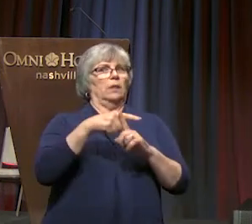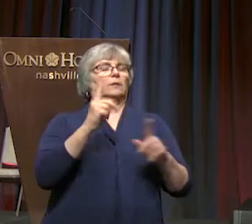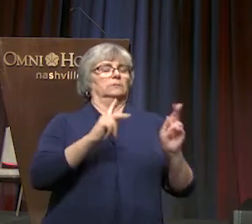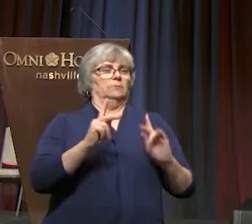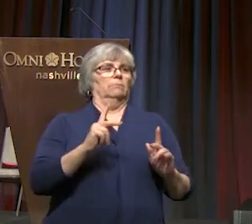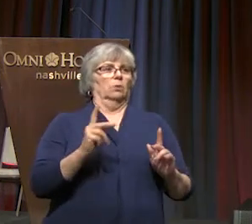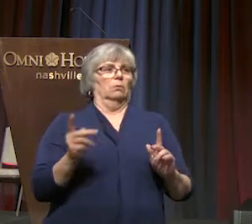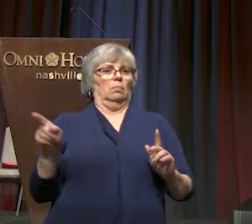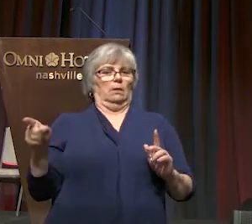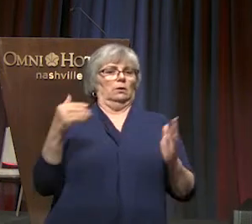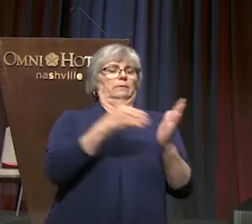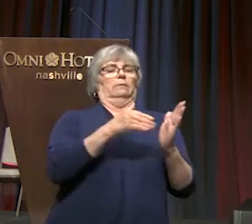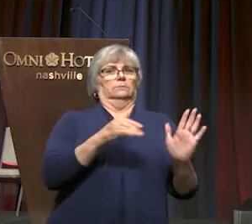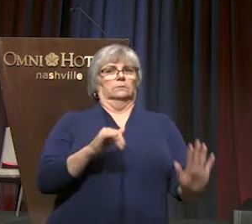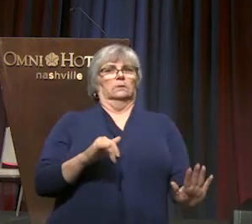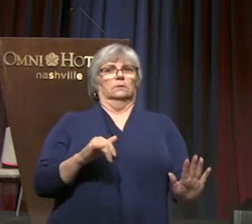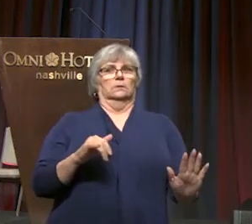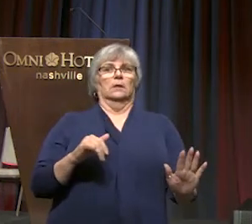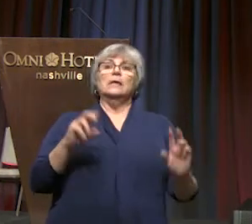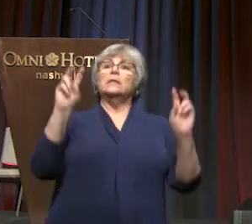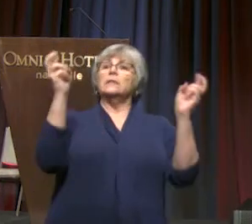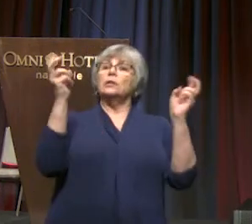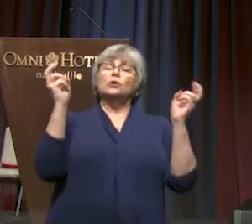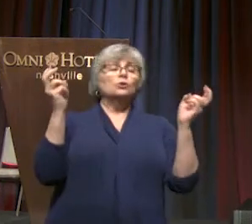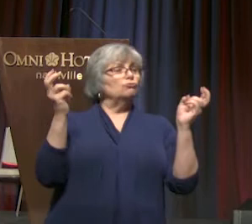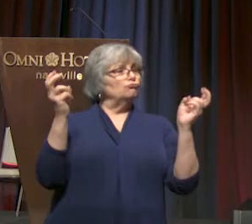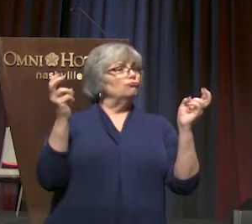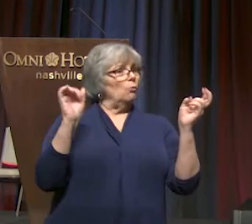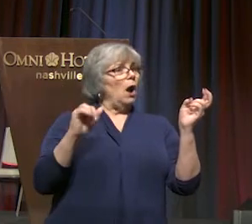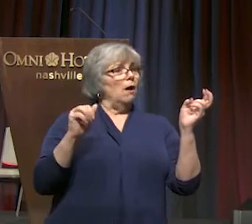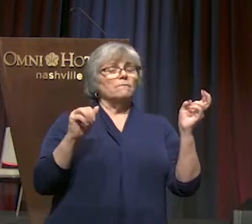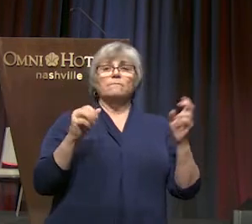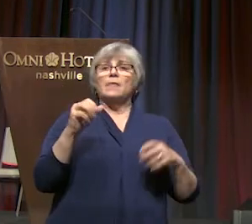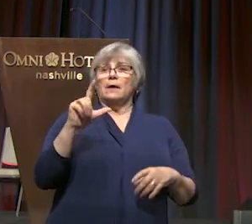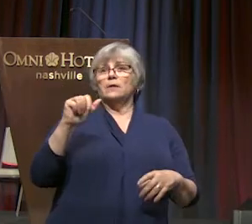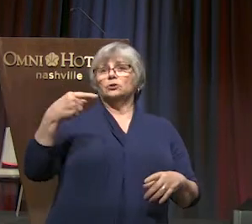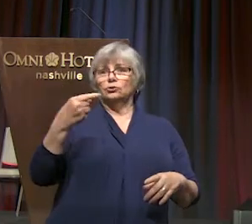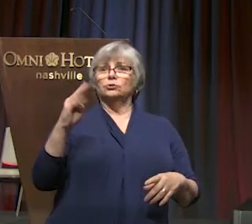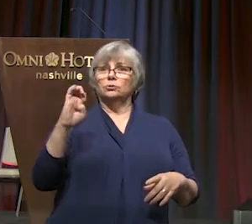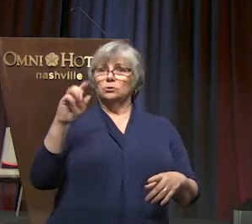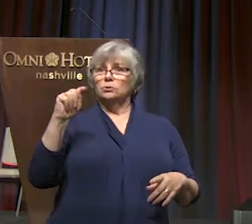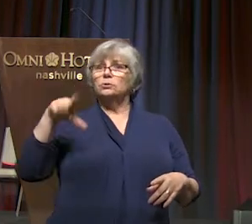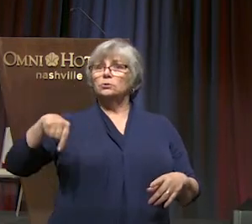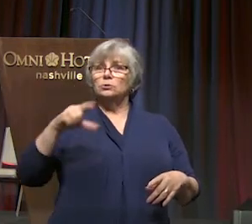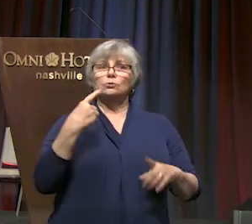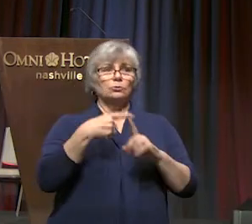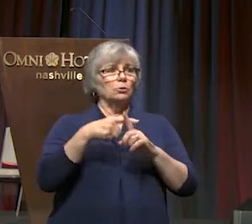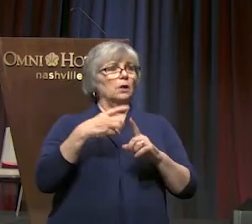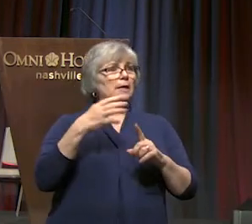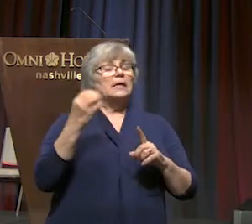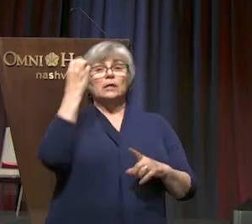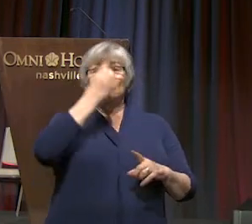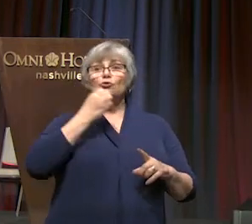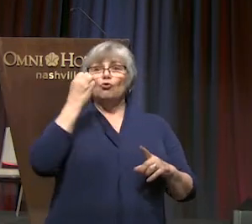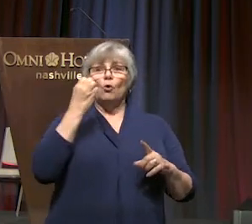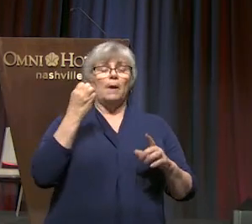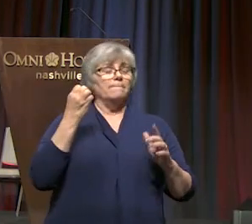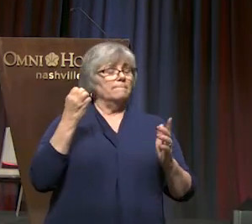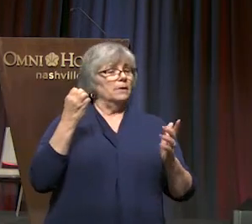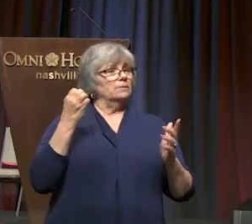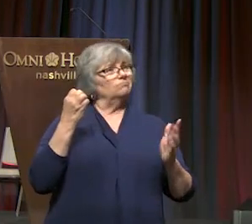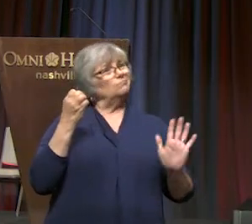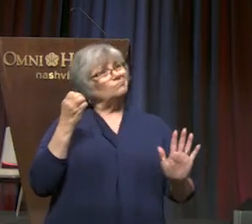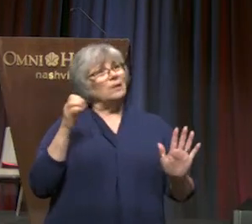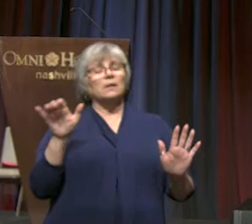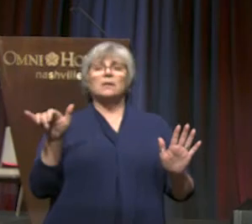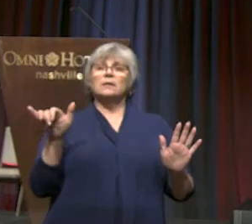positions on the issues of homosexual practice of the United Methodist churches in Europe follows more or less